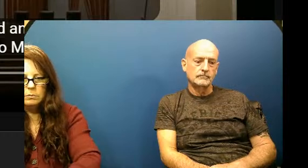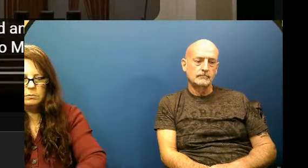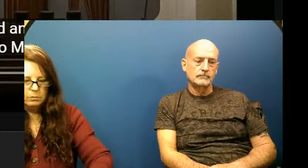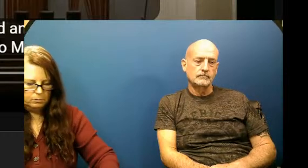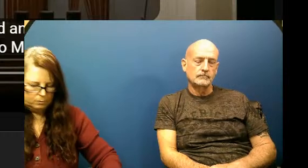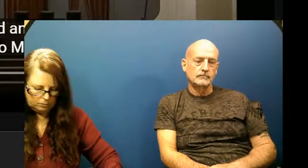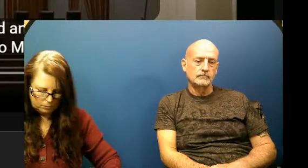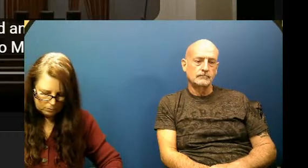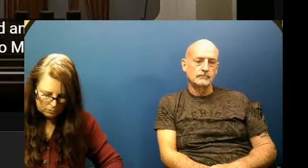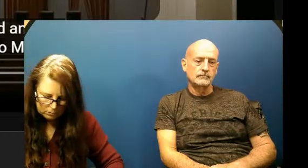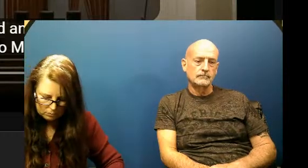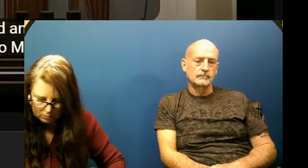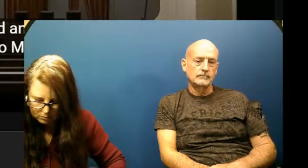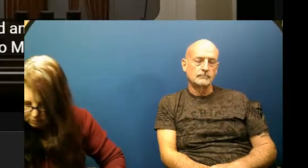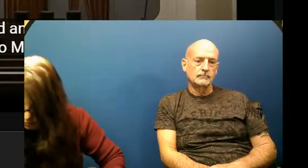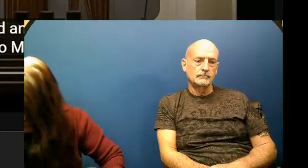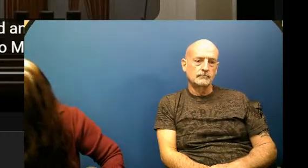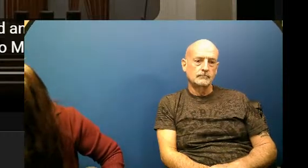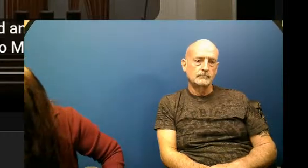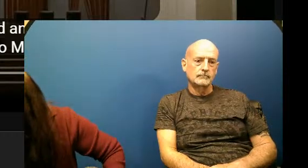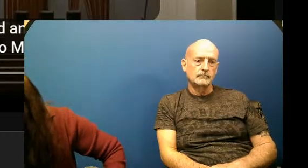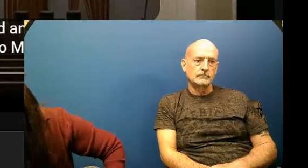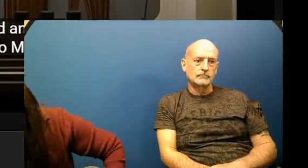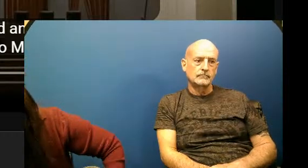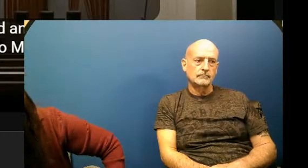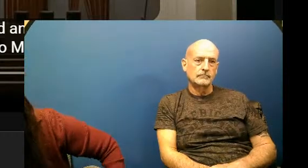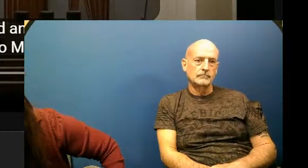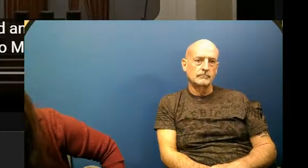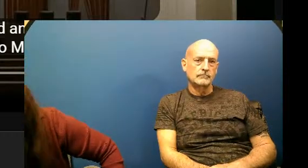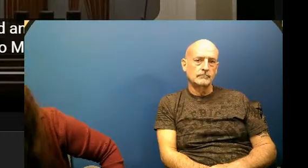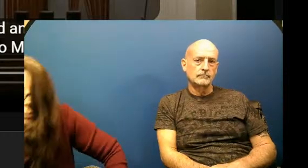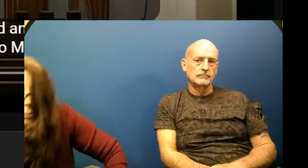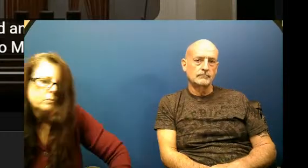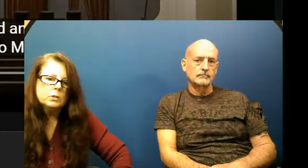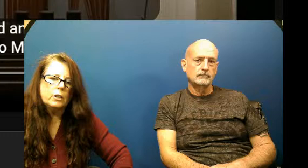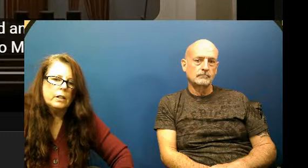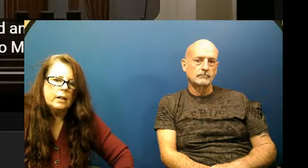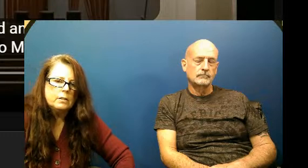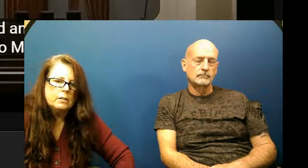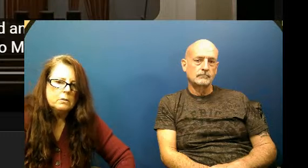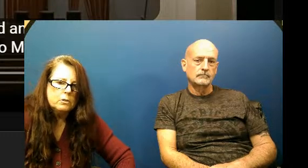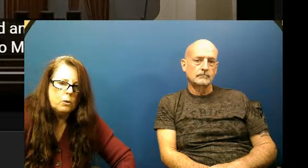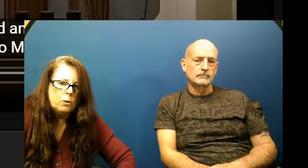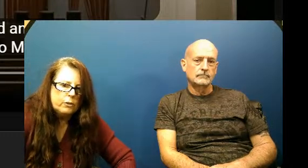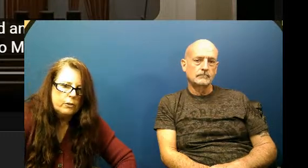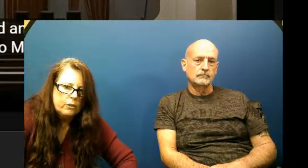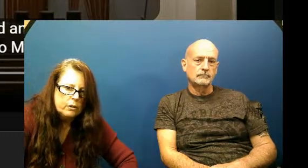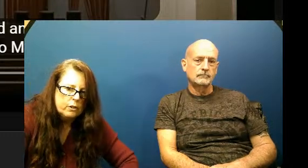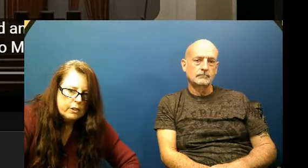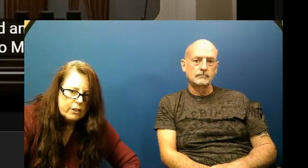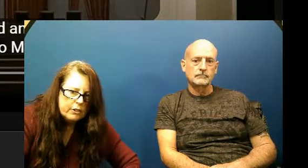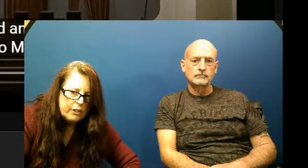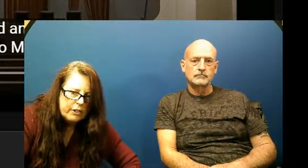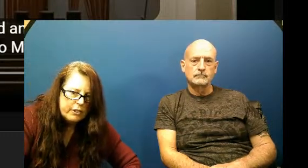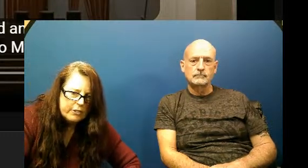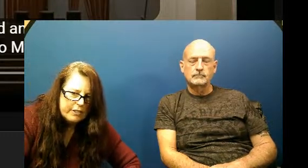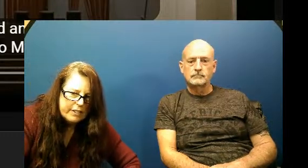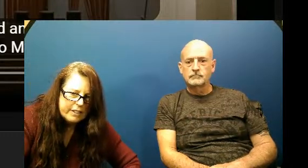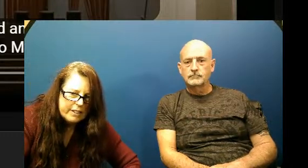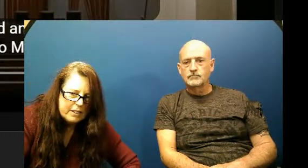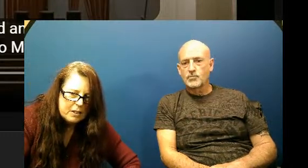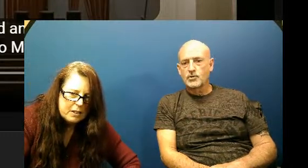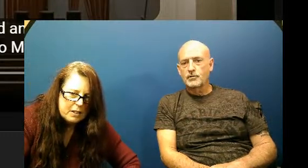then subject to vetting, review, moderation through content. Sorry, guys. Oh, no. Oh,